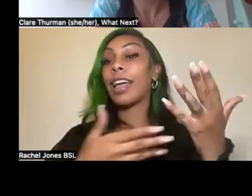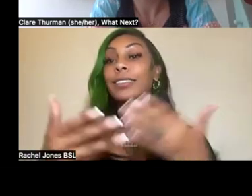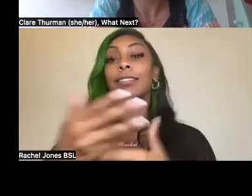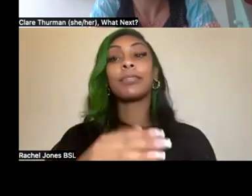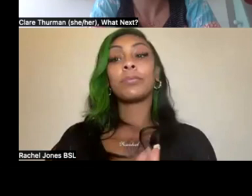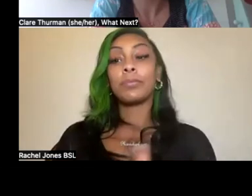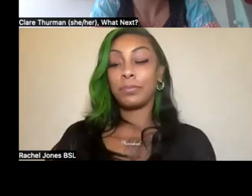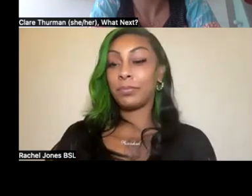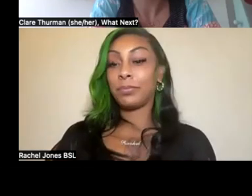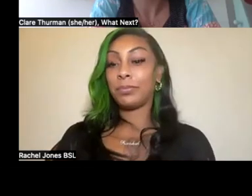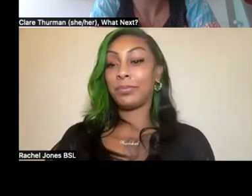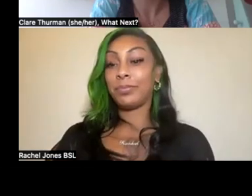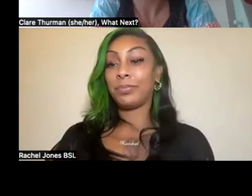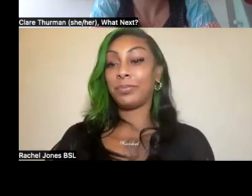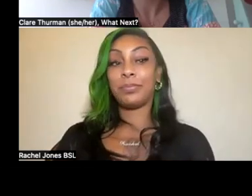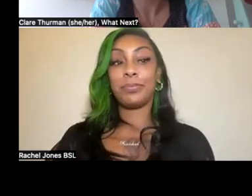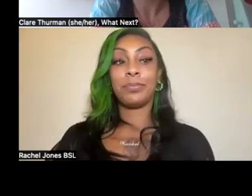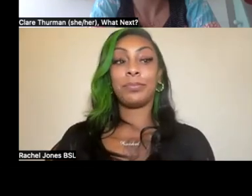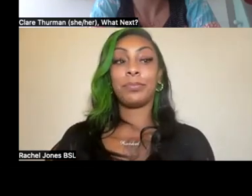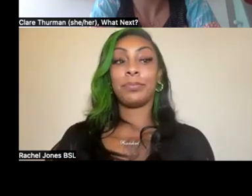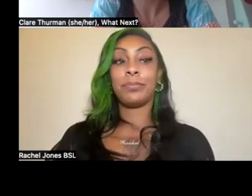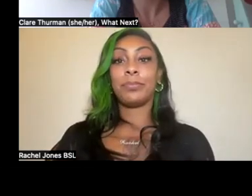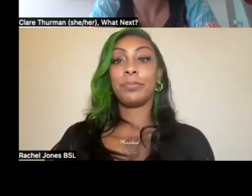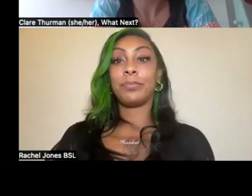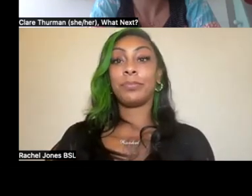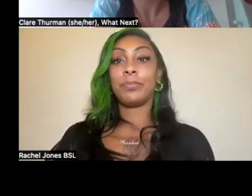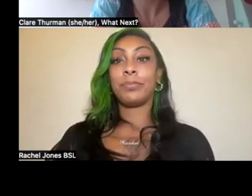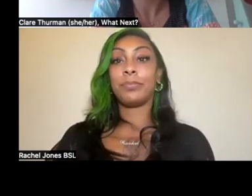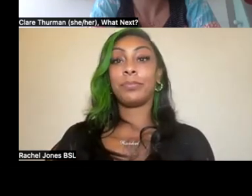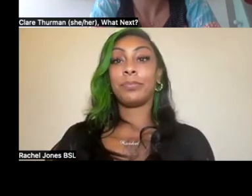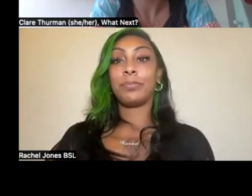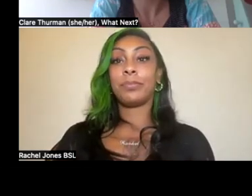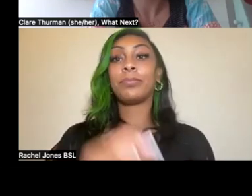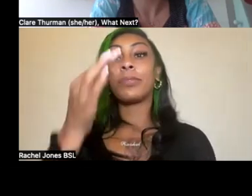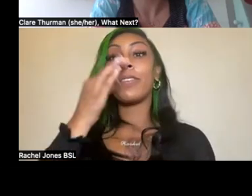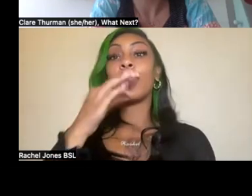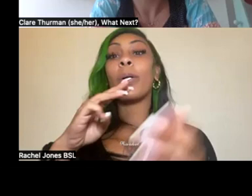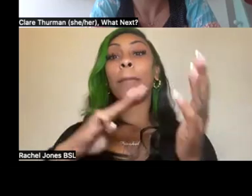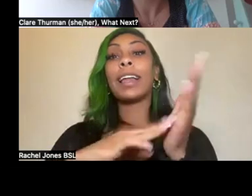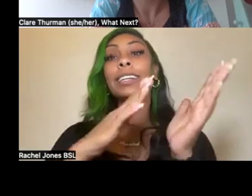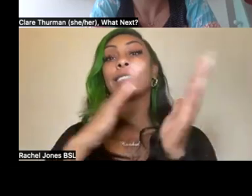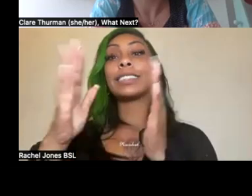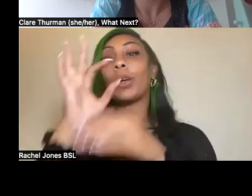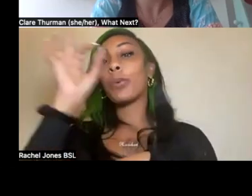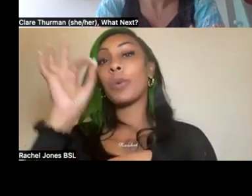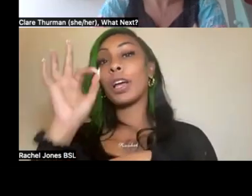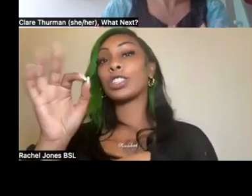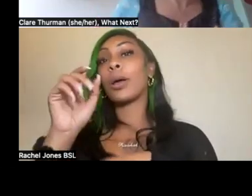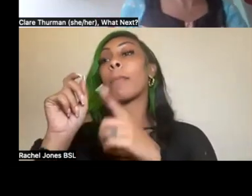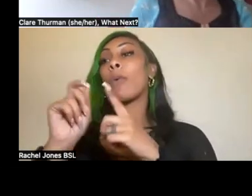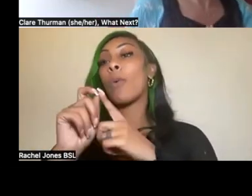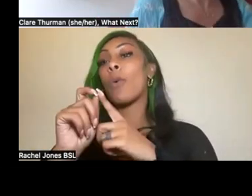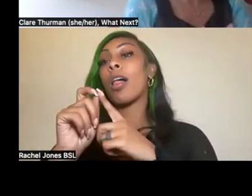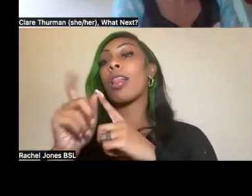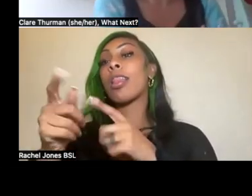Doesn't look like it. Okay. So in that case, let's dedicate the last couple of minutes to the question that Paul has